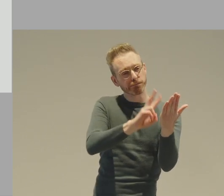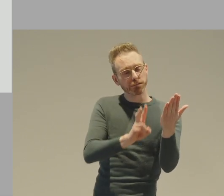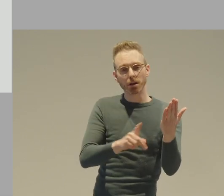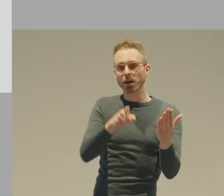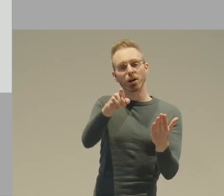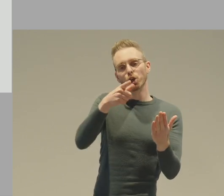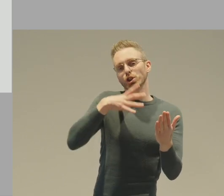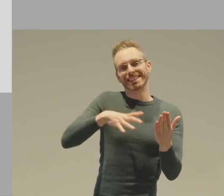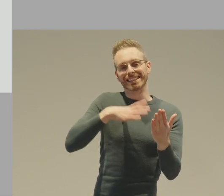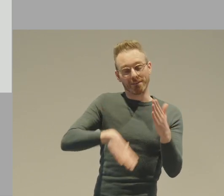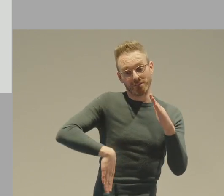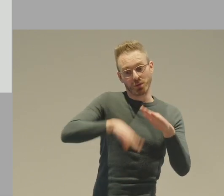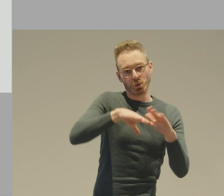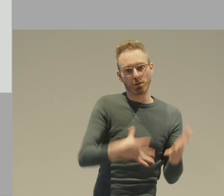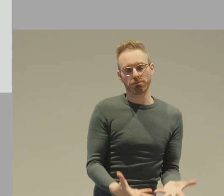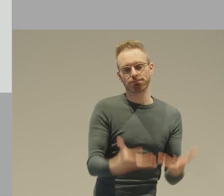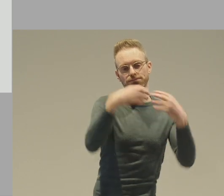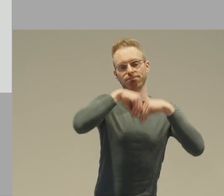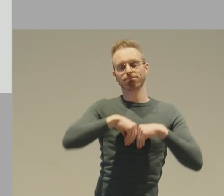to it. I do it a lot.